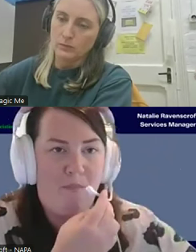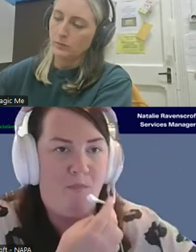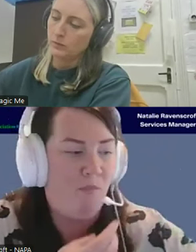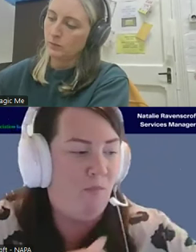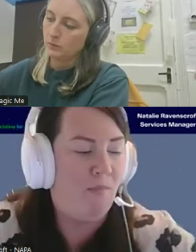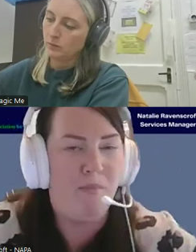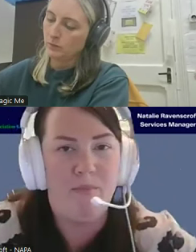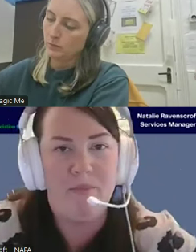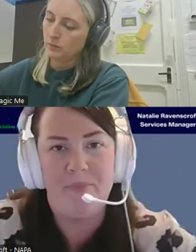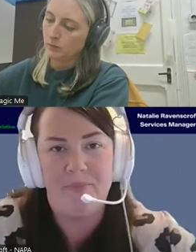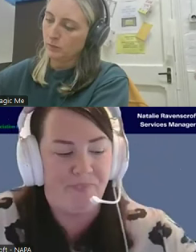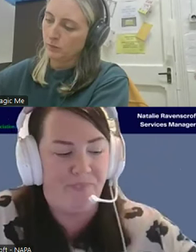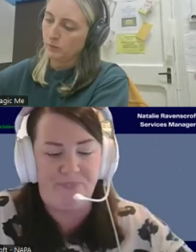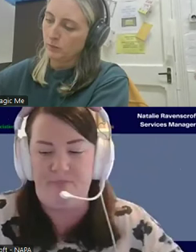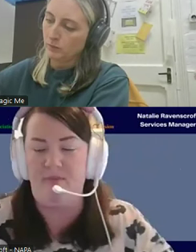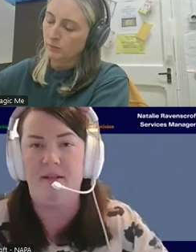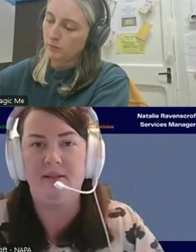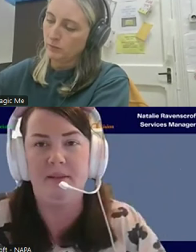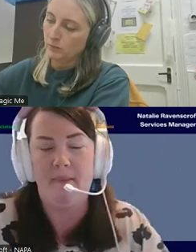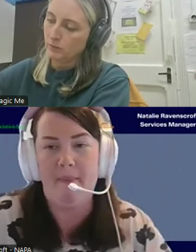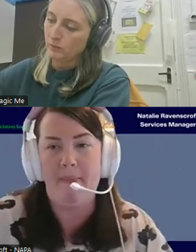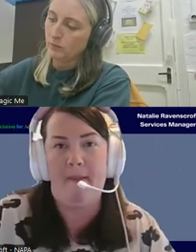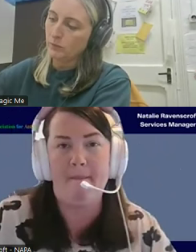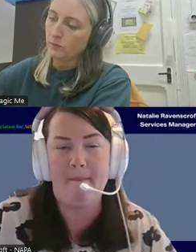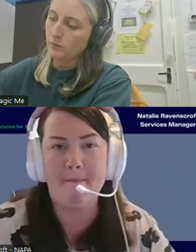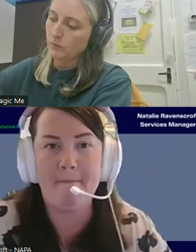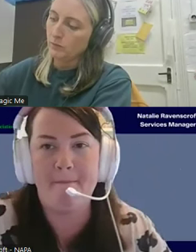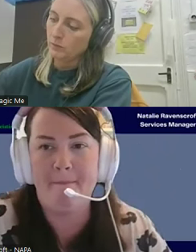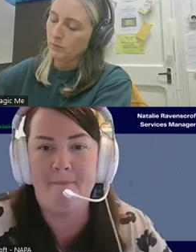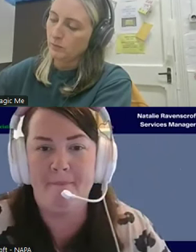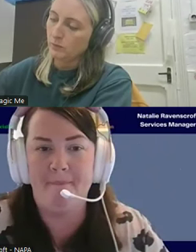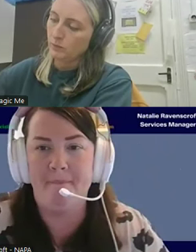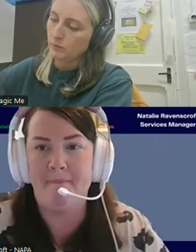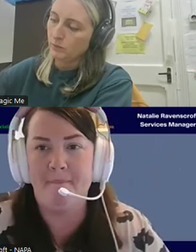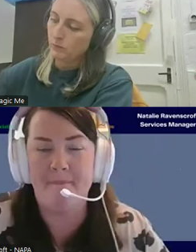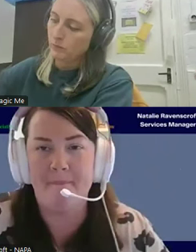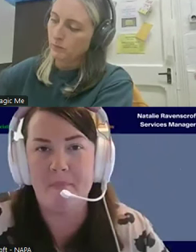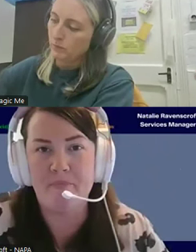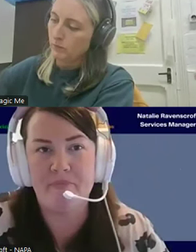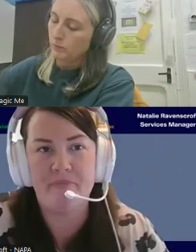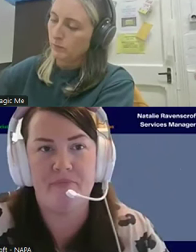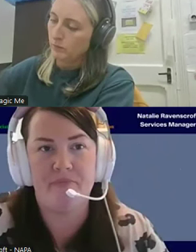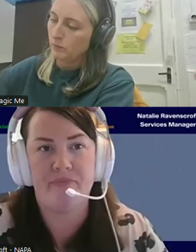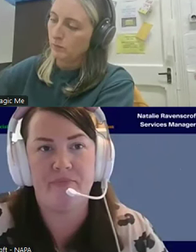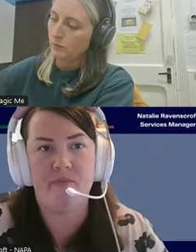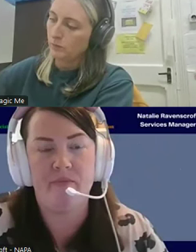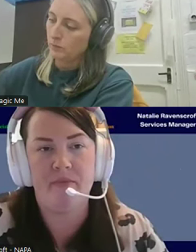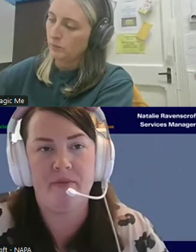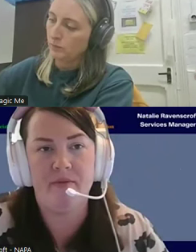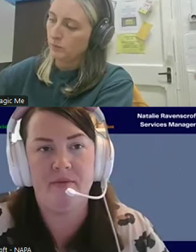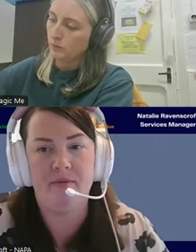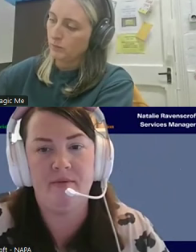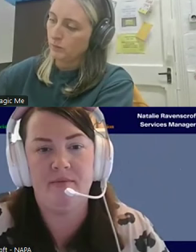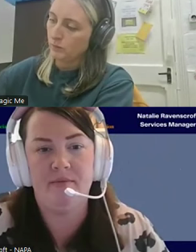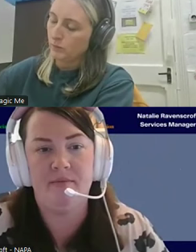barriers to engagement across the different sectors. So we're going to be looking at care homes today. And then in December, we're